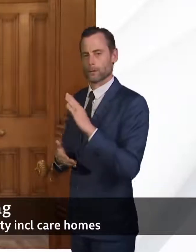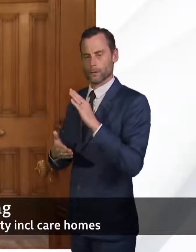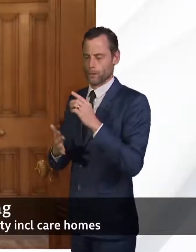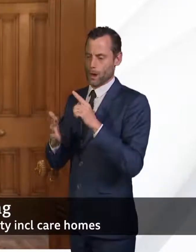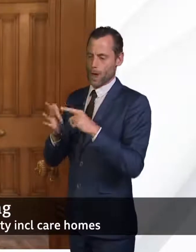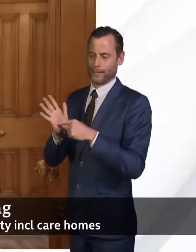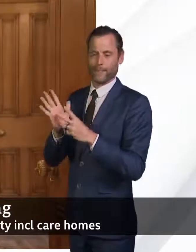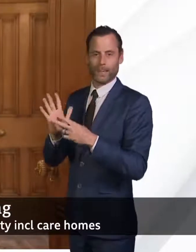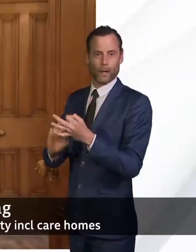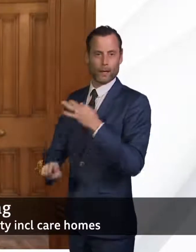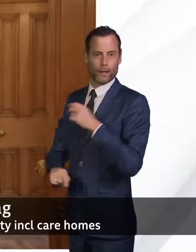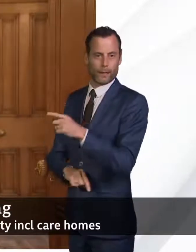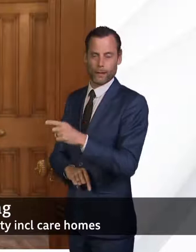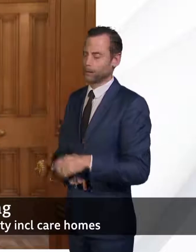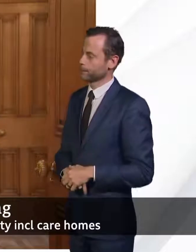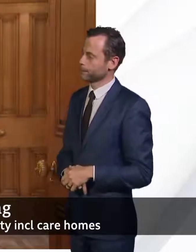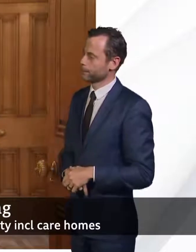ITV.